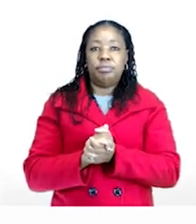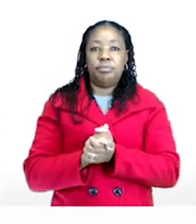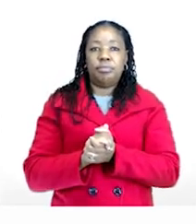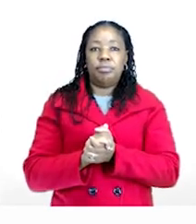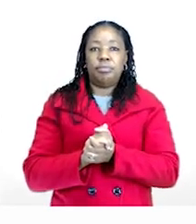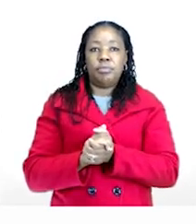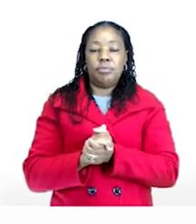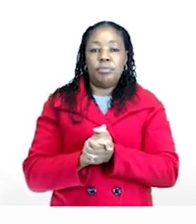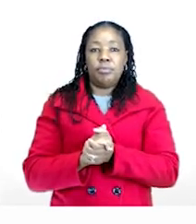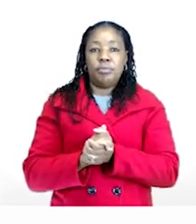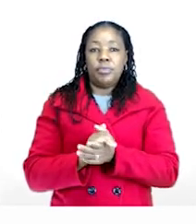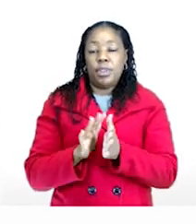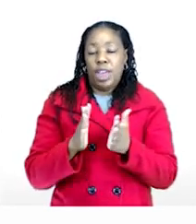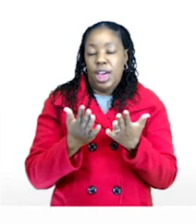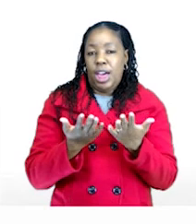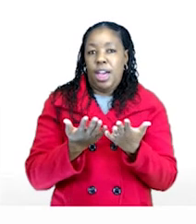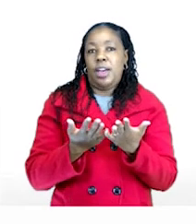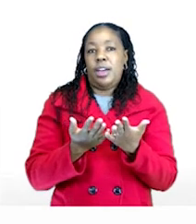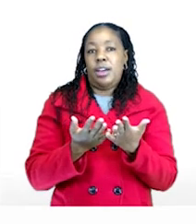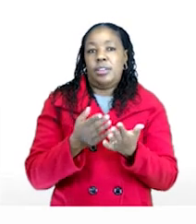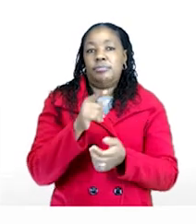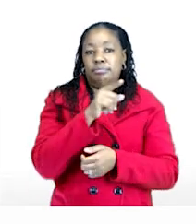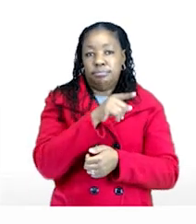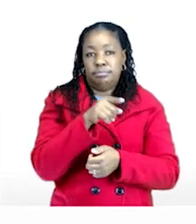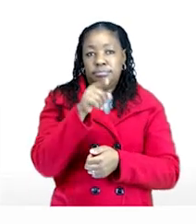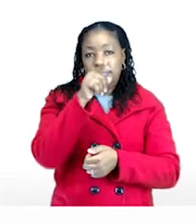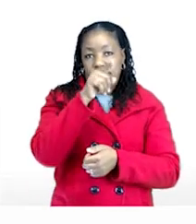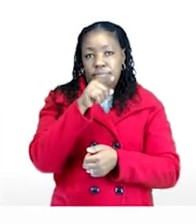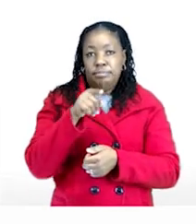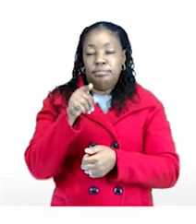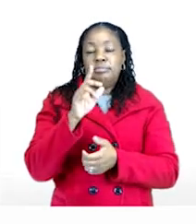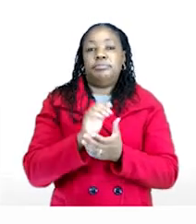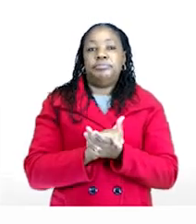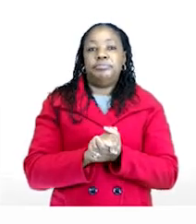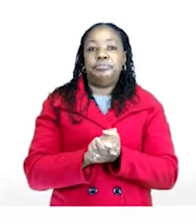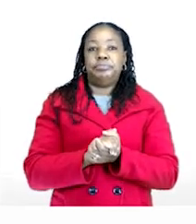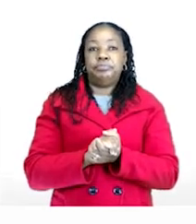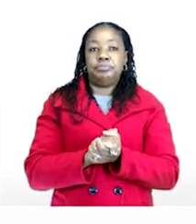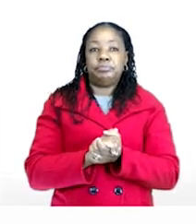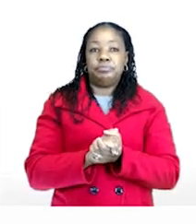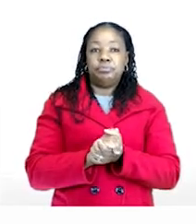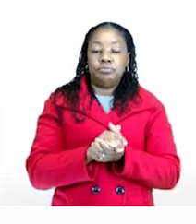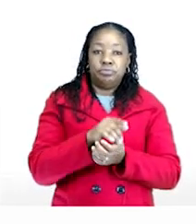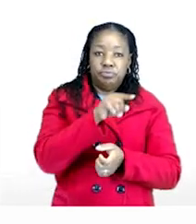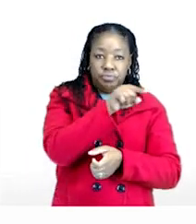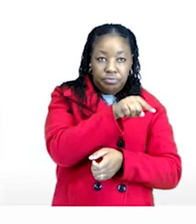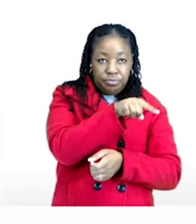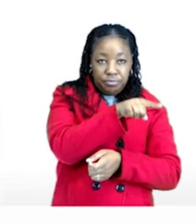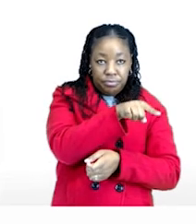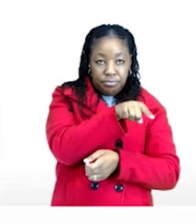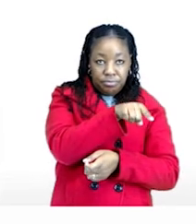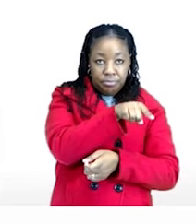get to the kite. Now let's trace starting from the dot on the left